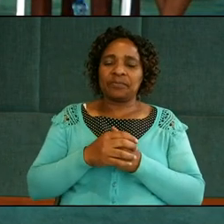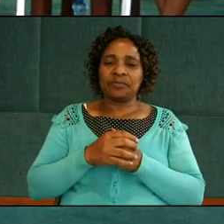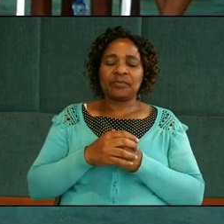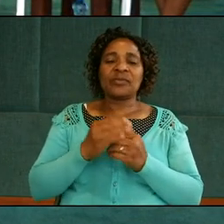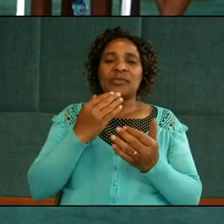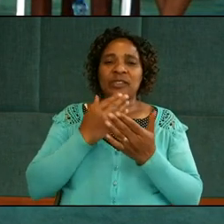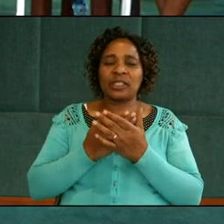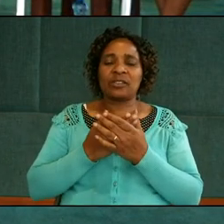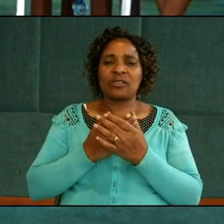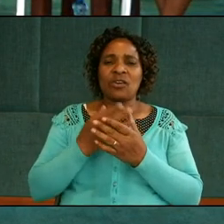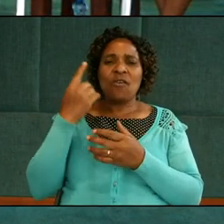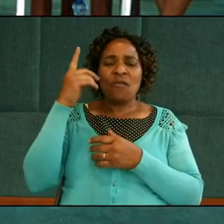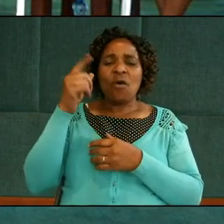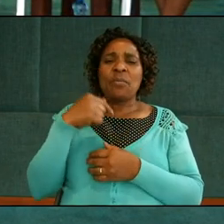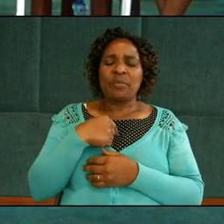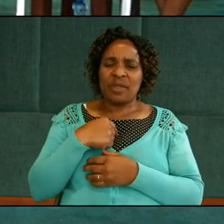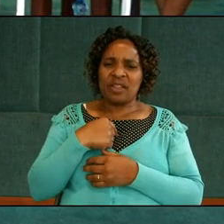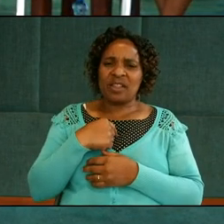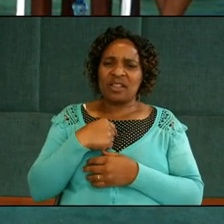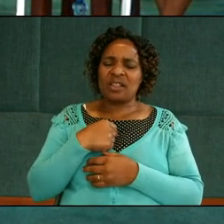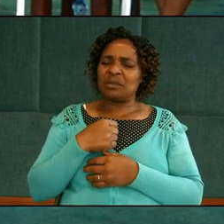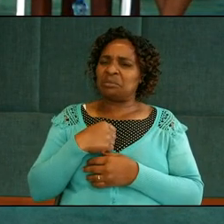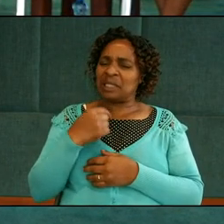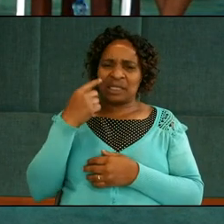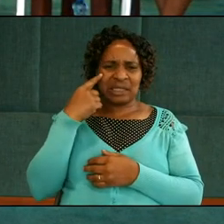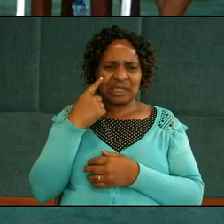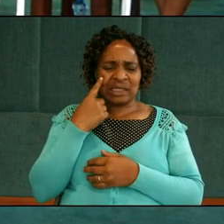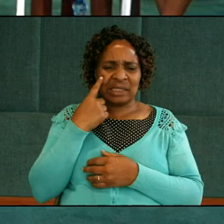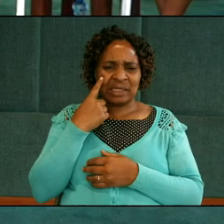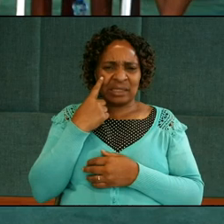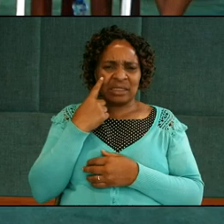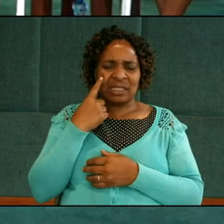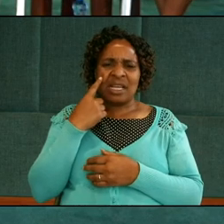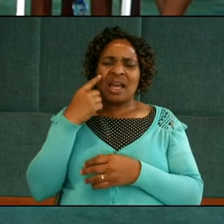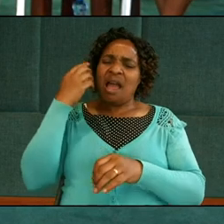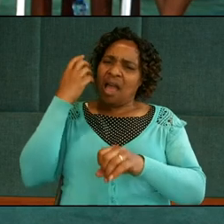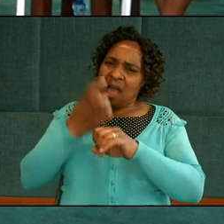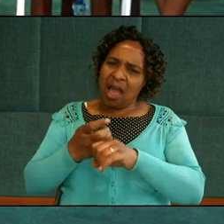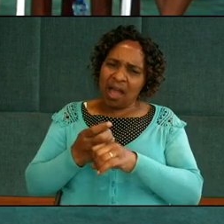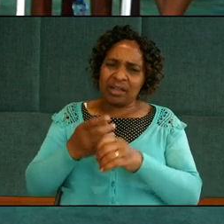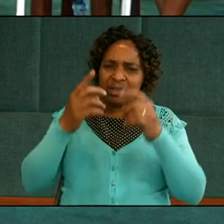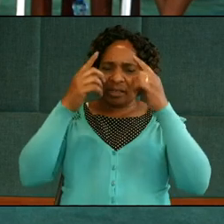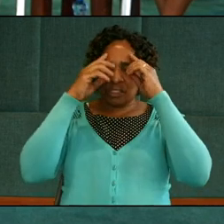Thank you. So for me, I say the least difficult